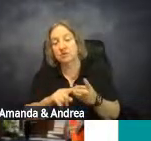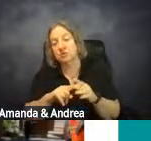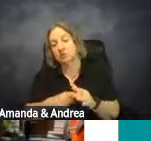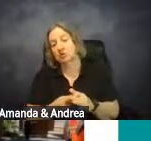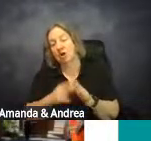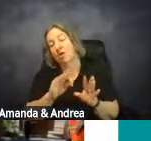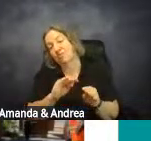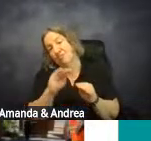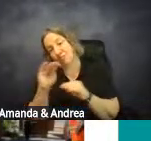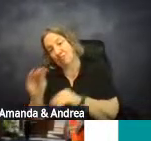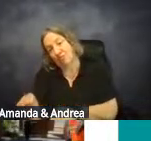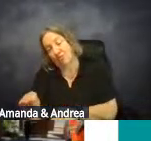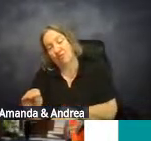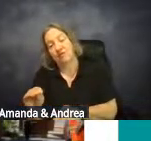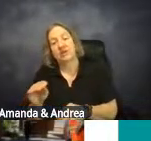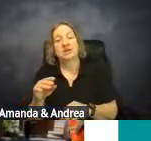relocating